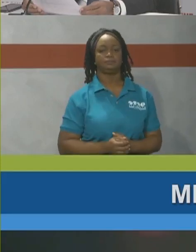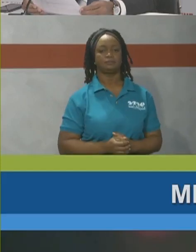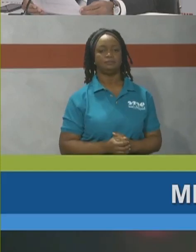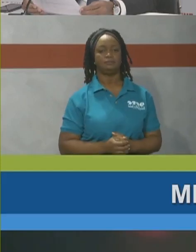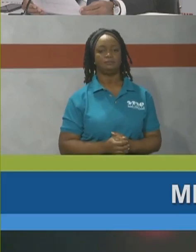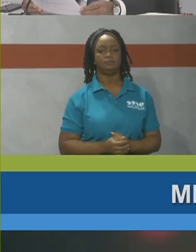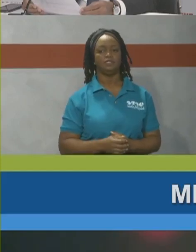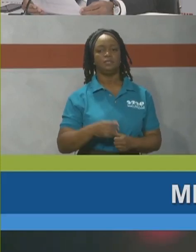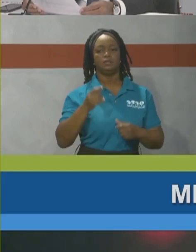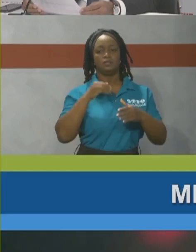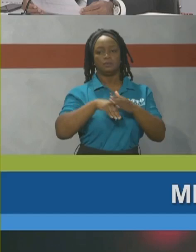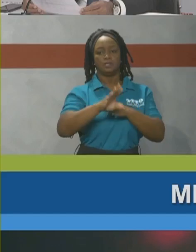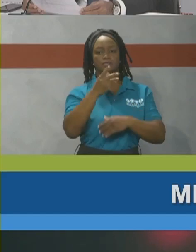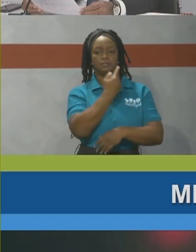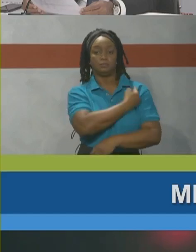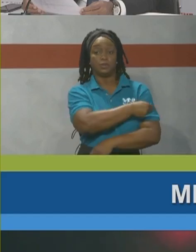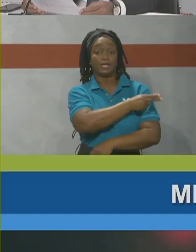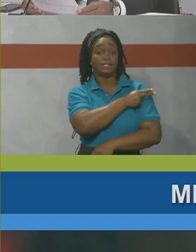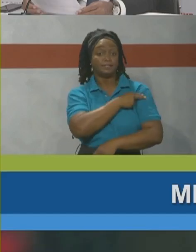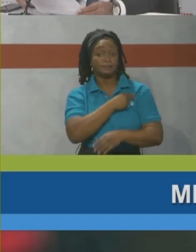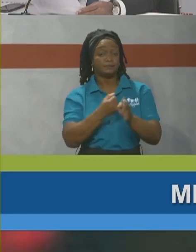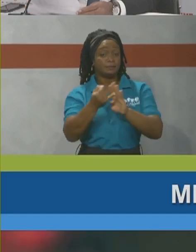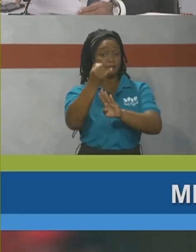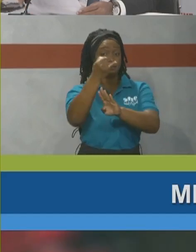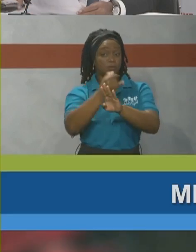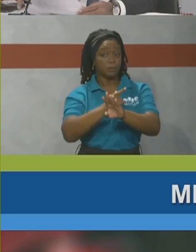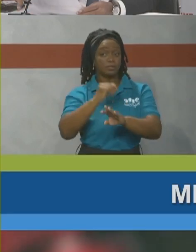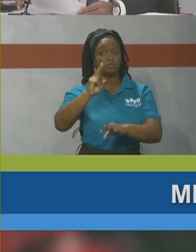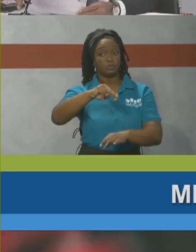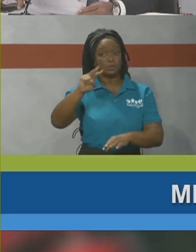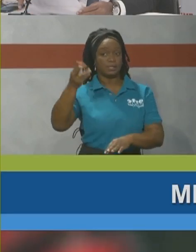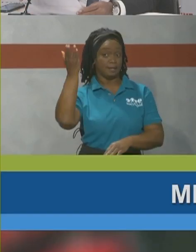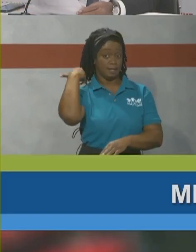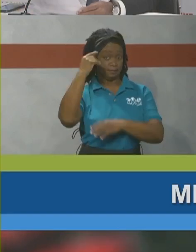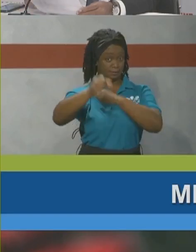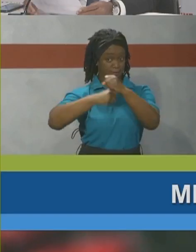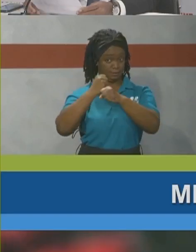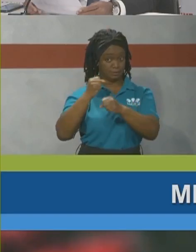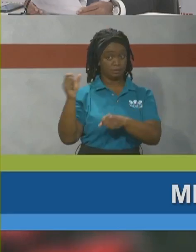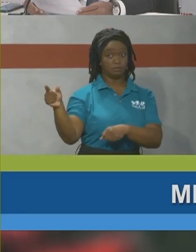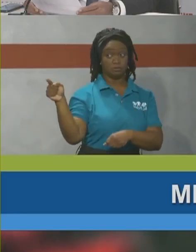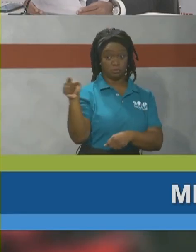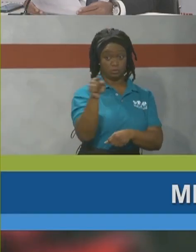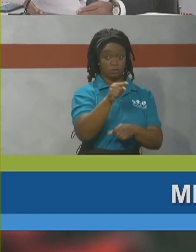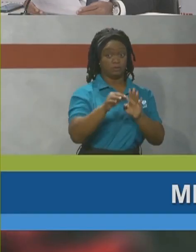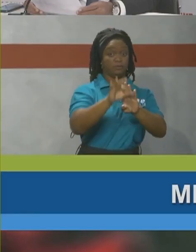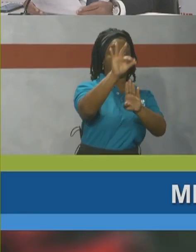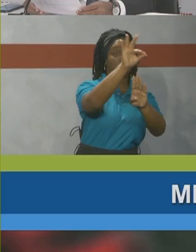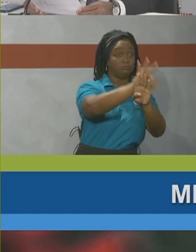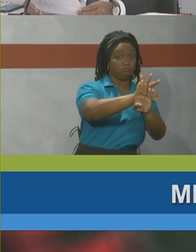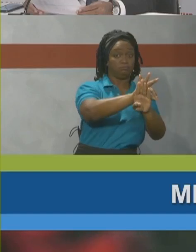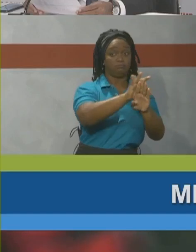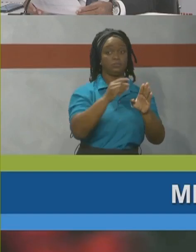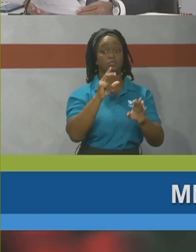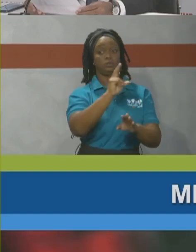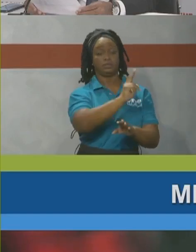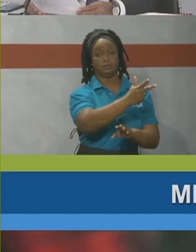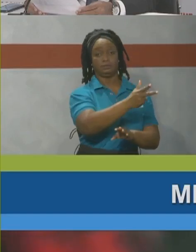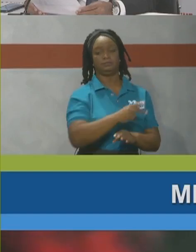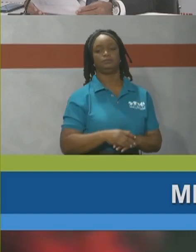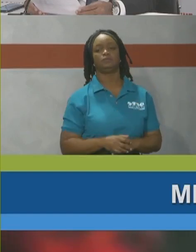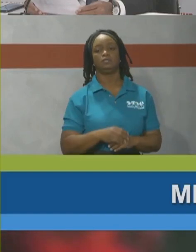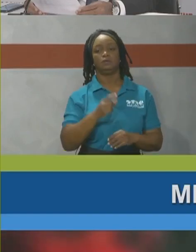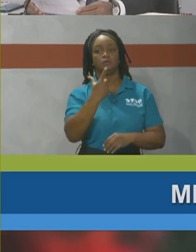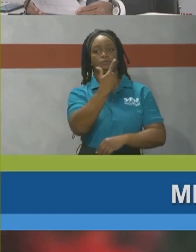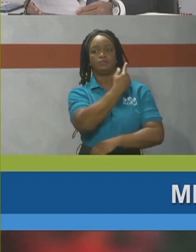status in the hospital, July 22nd to February 2nd, fully vaccinated